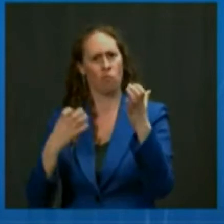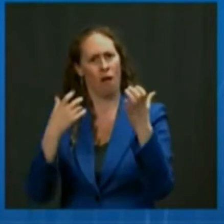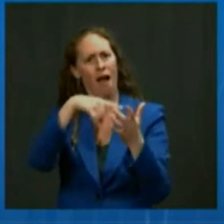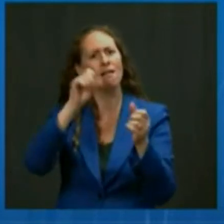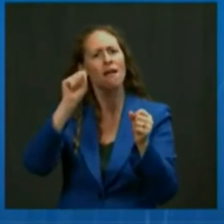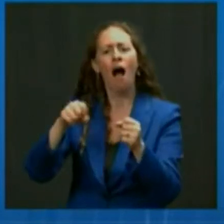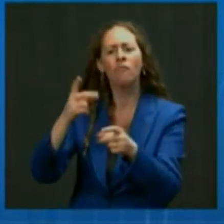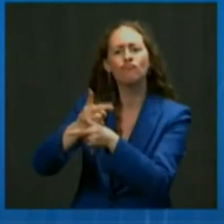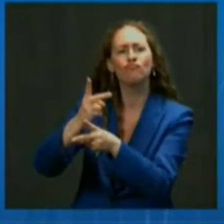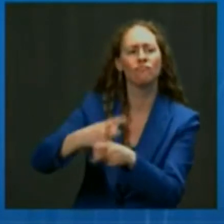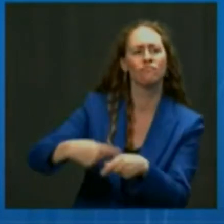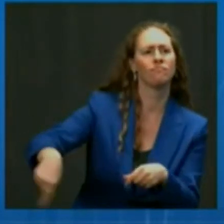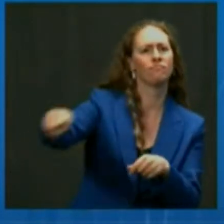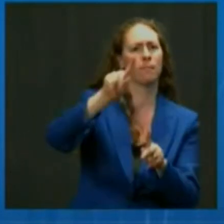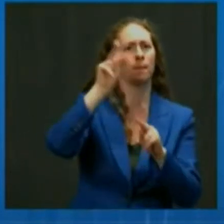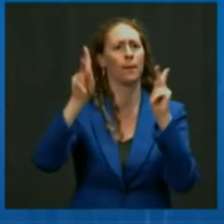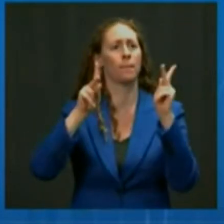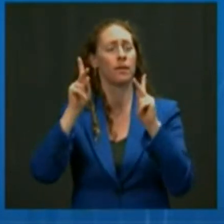Next question.